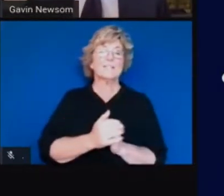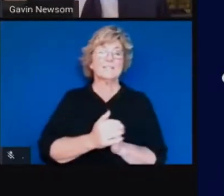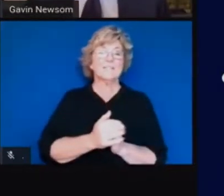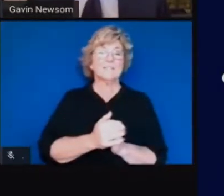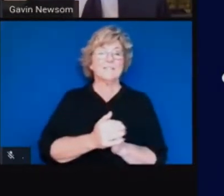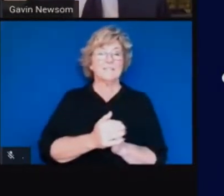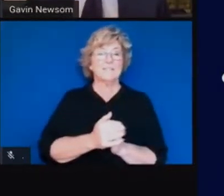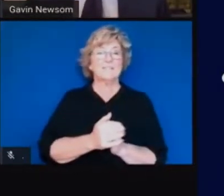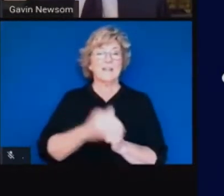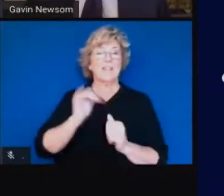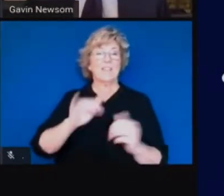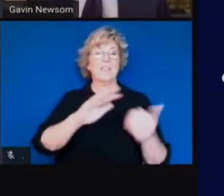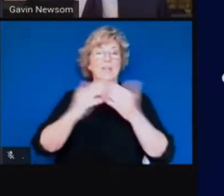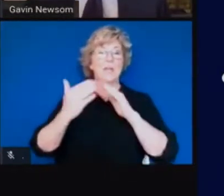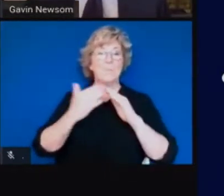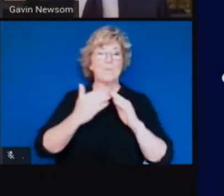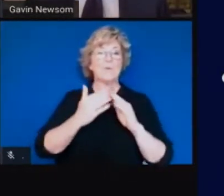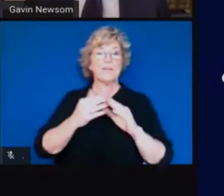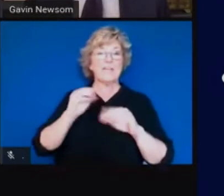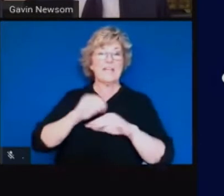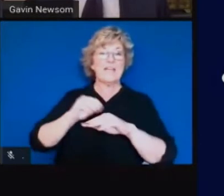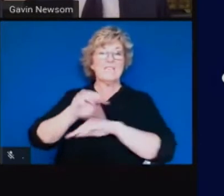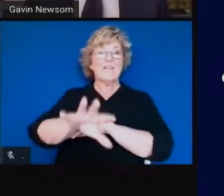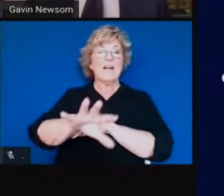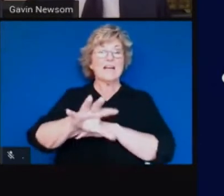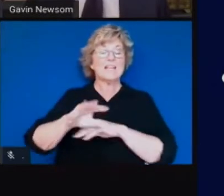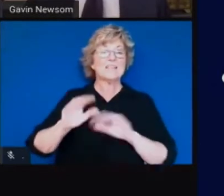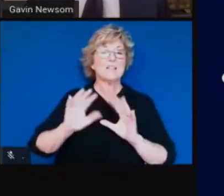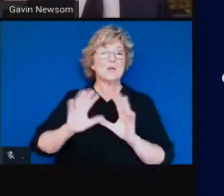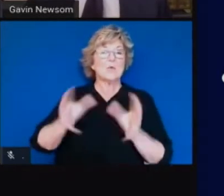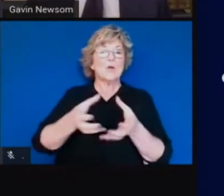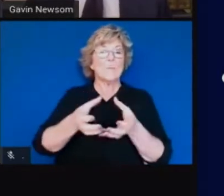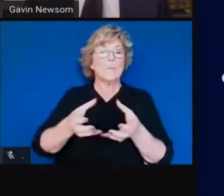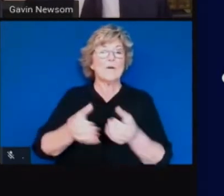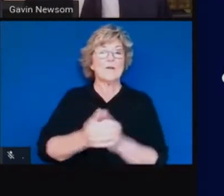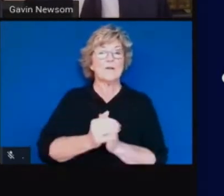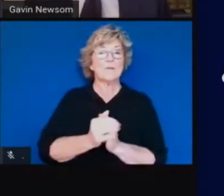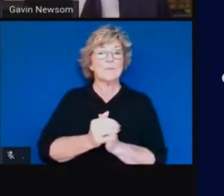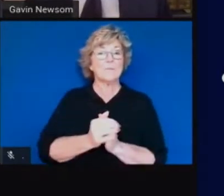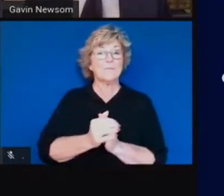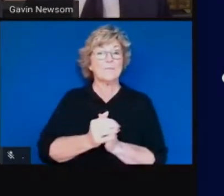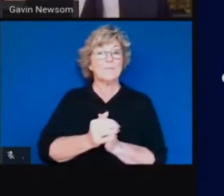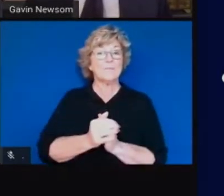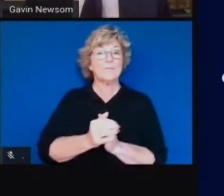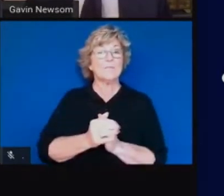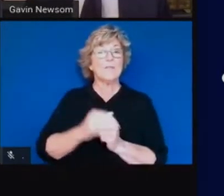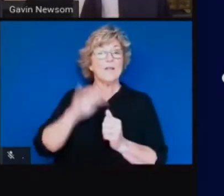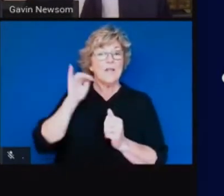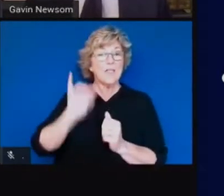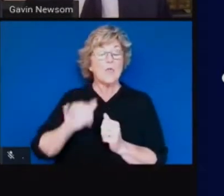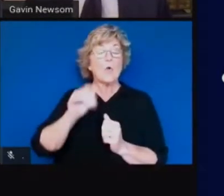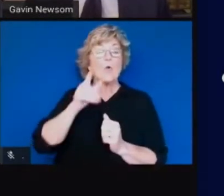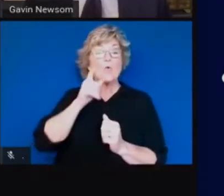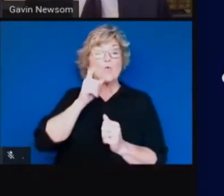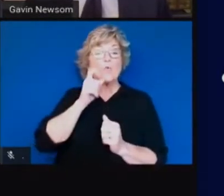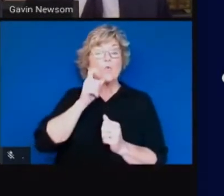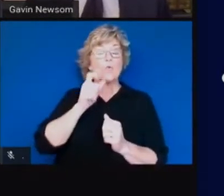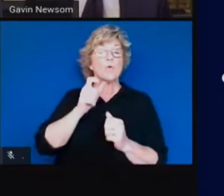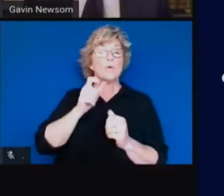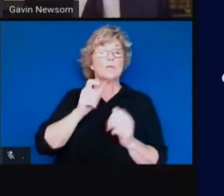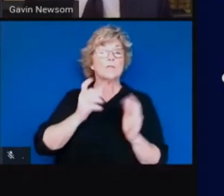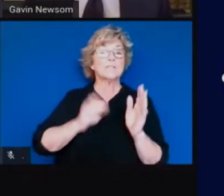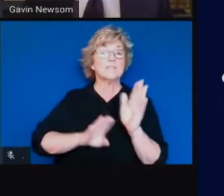group and this community advisory group. The drafting guidelines work group is been busily working on